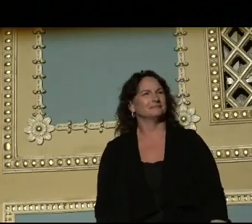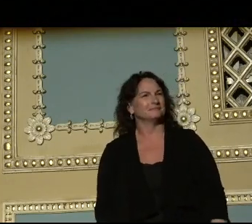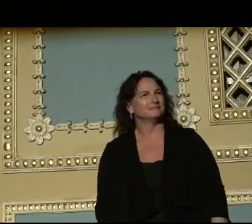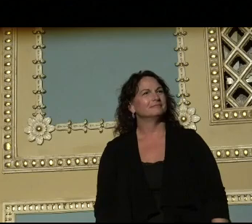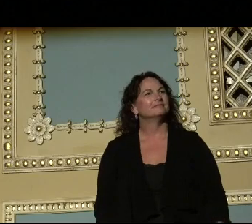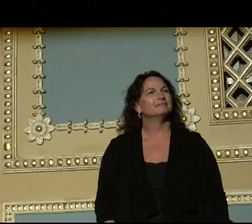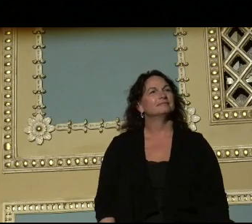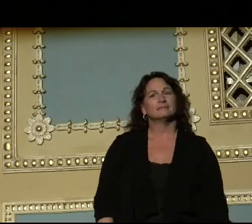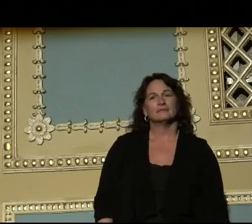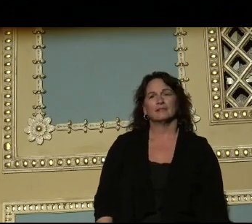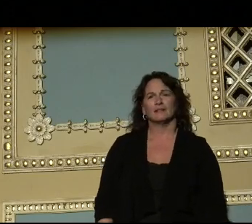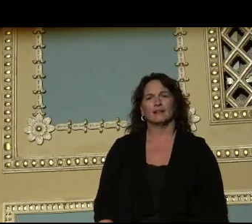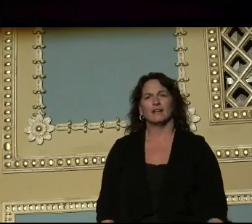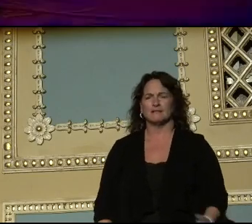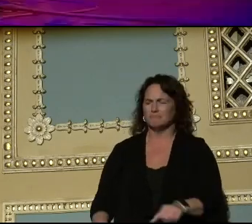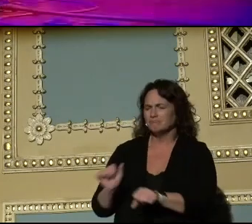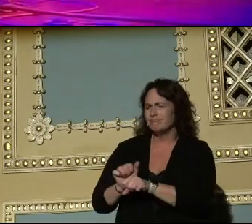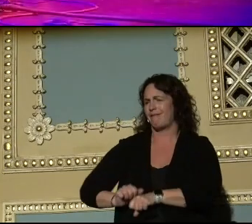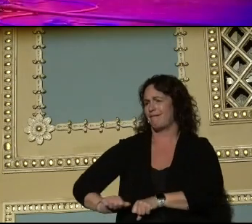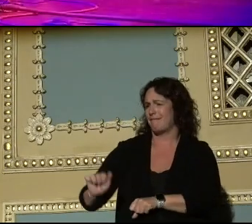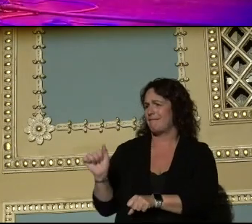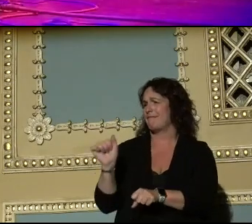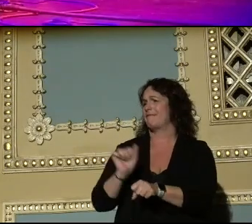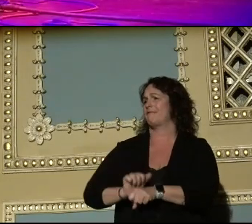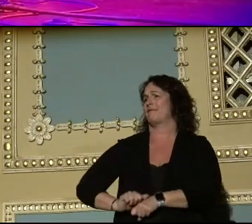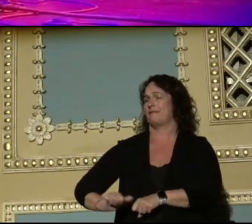Working hard to get my fill.